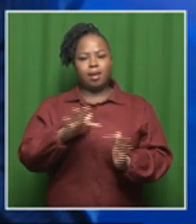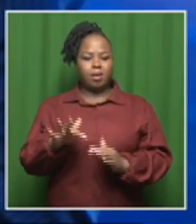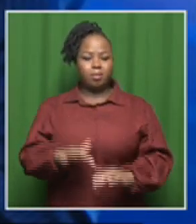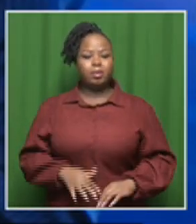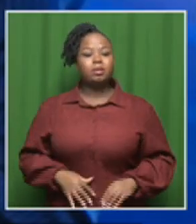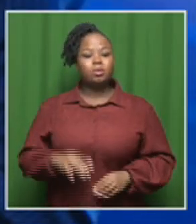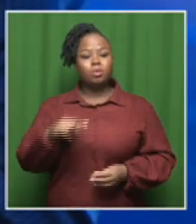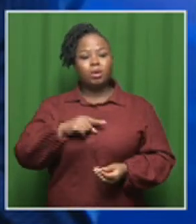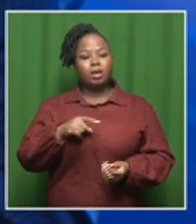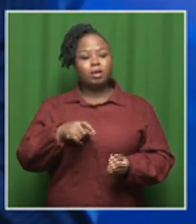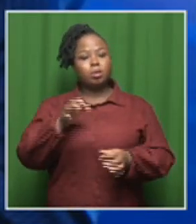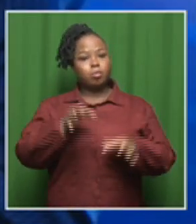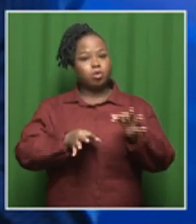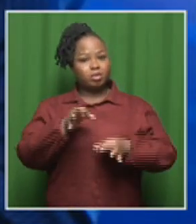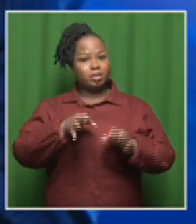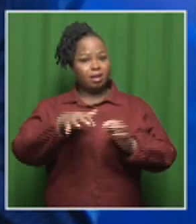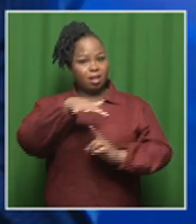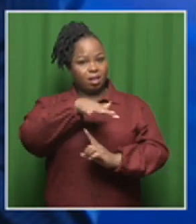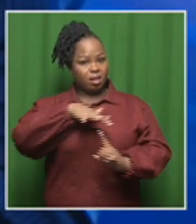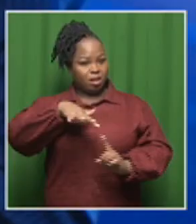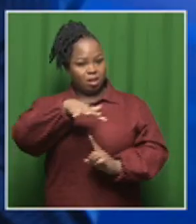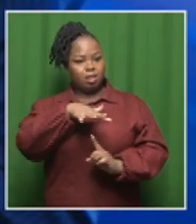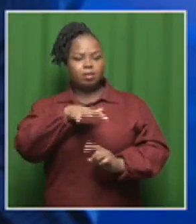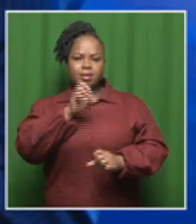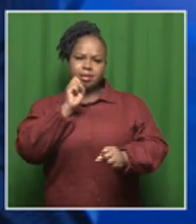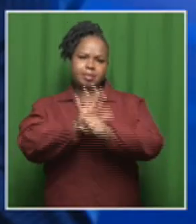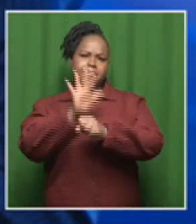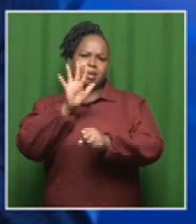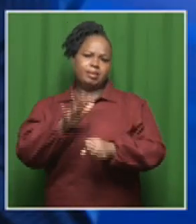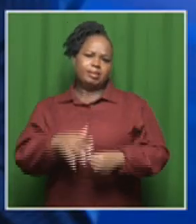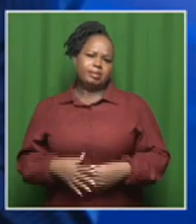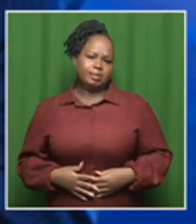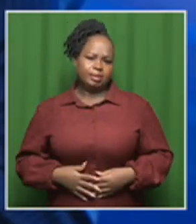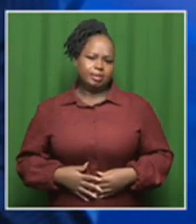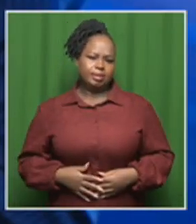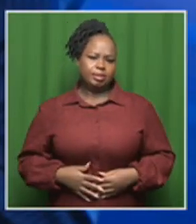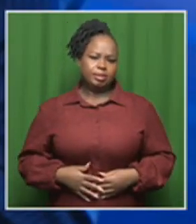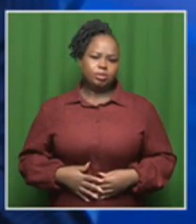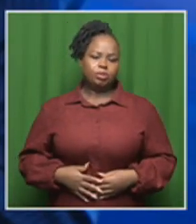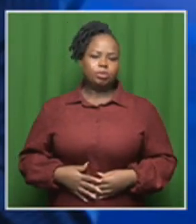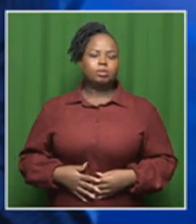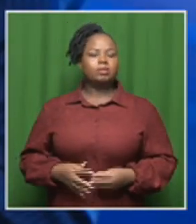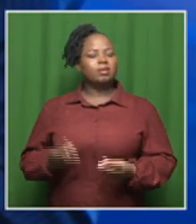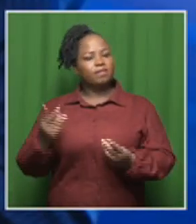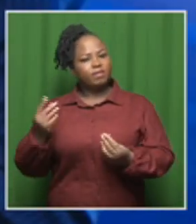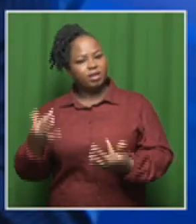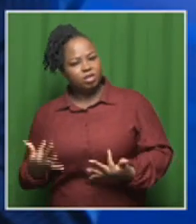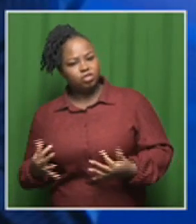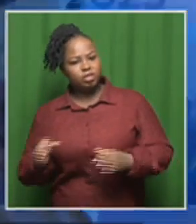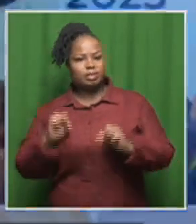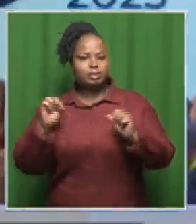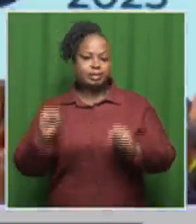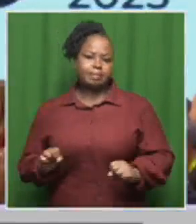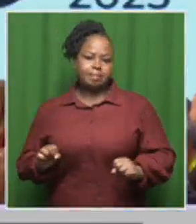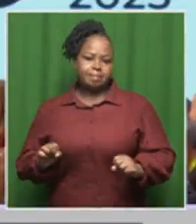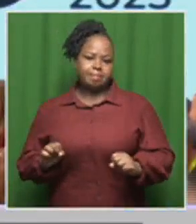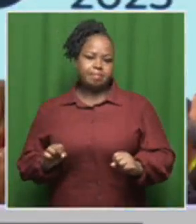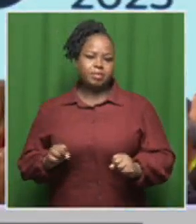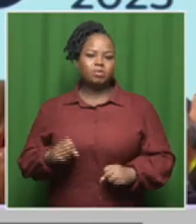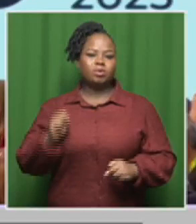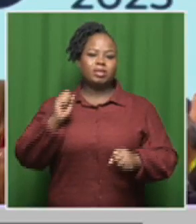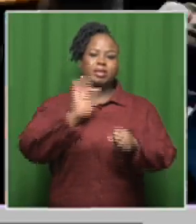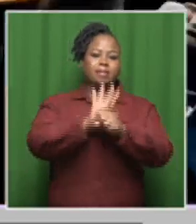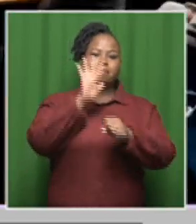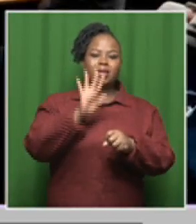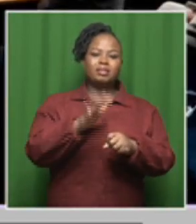find that political climate has an impact to the financial system, including issues